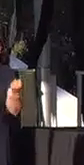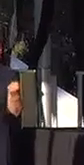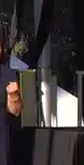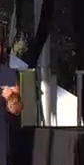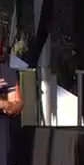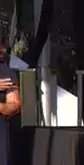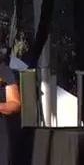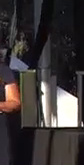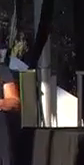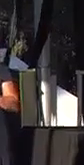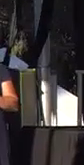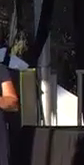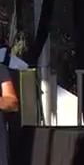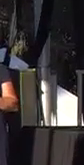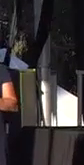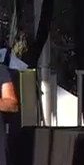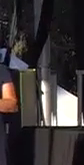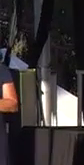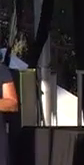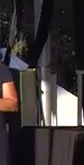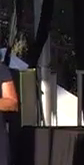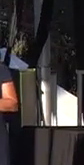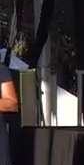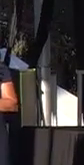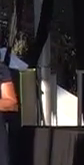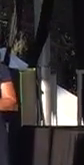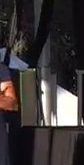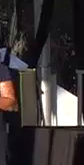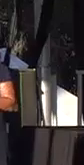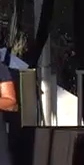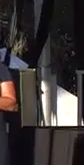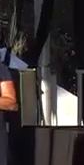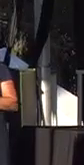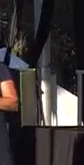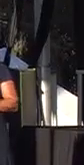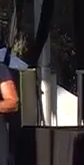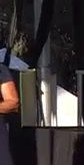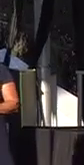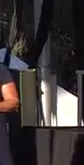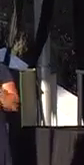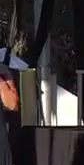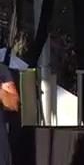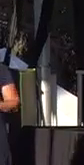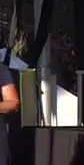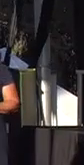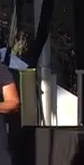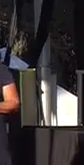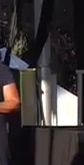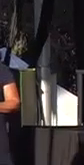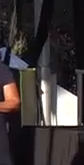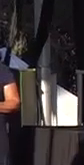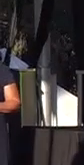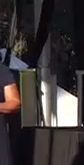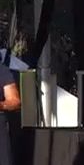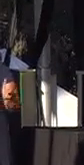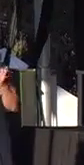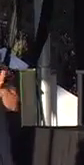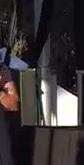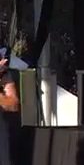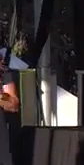is a chief financial officer for Disability Rights California's Board of Directors. In acknowledgement of